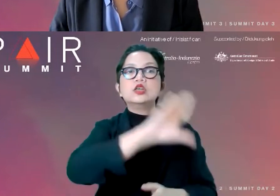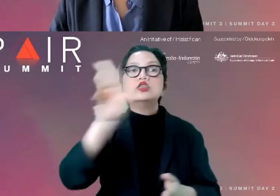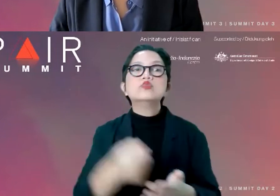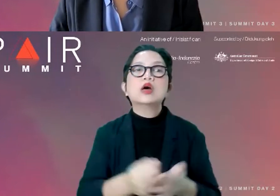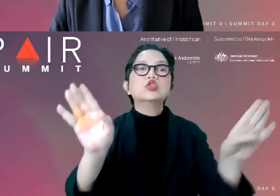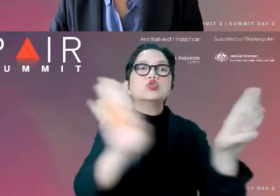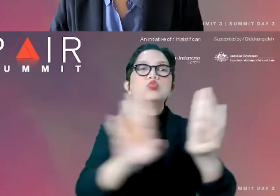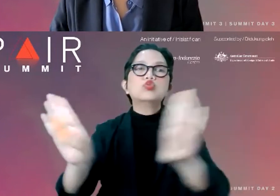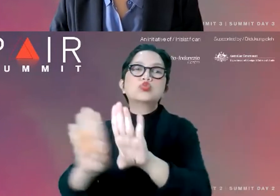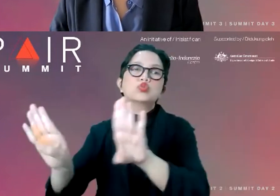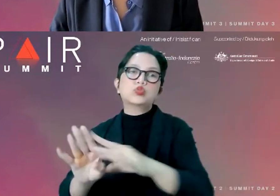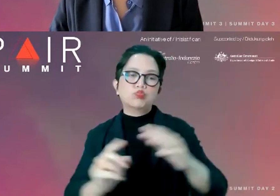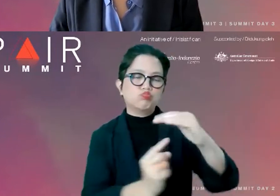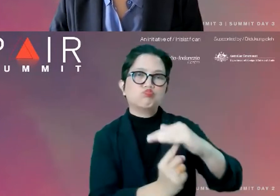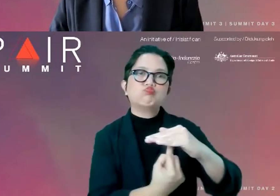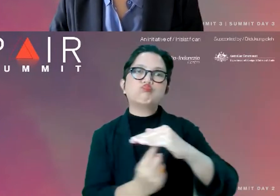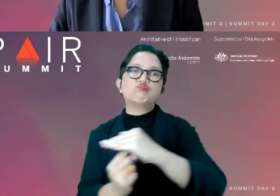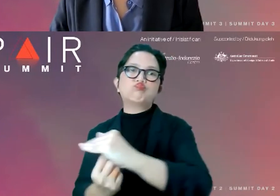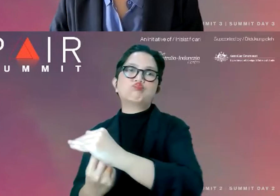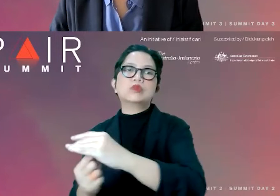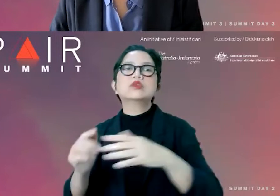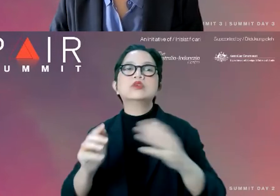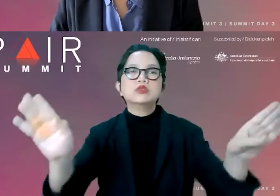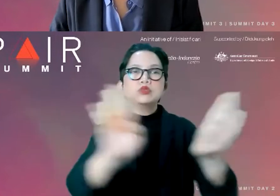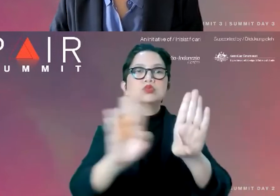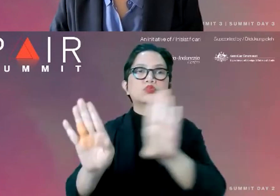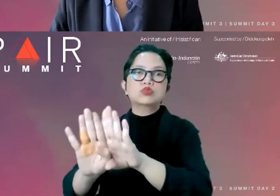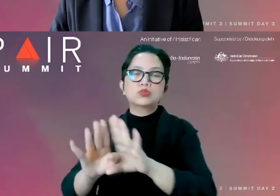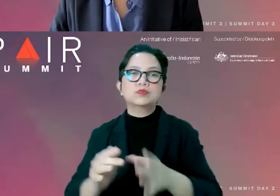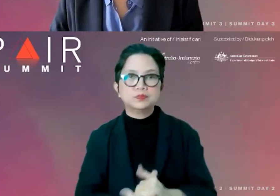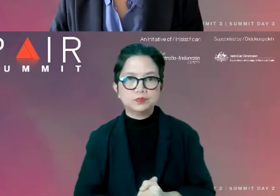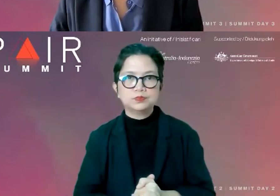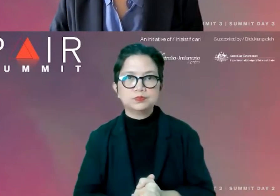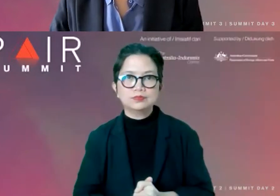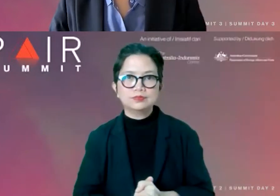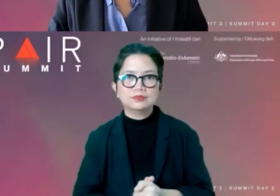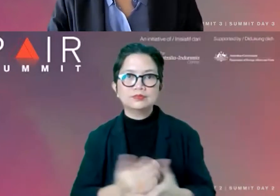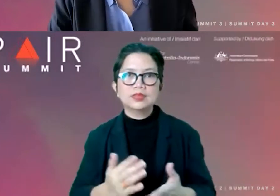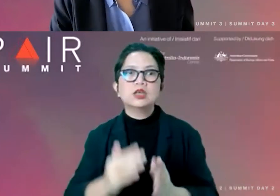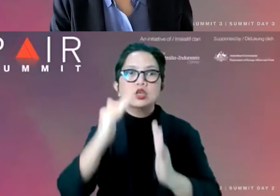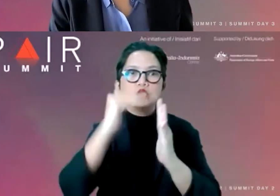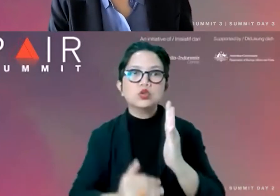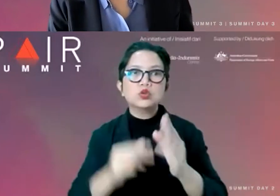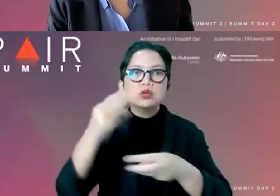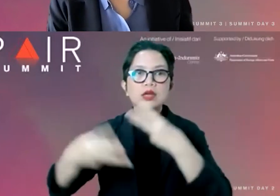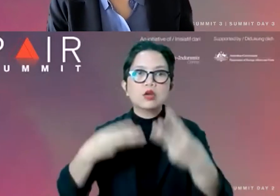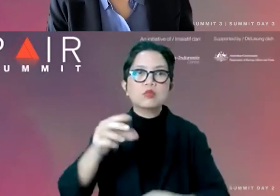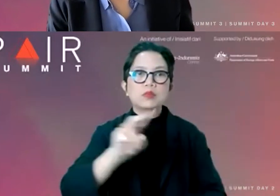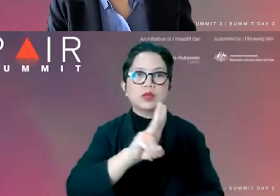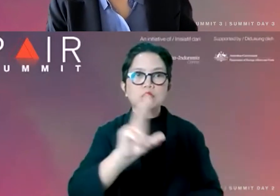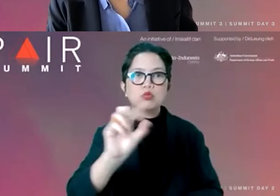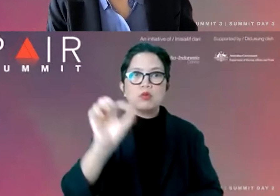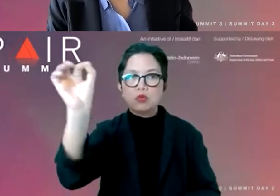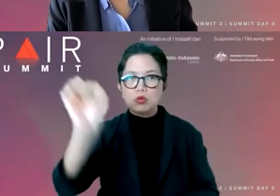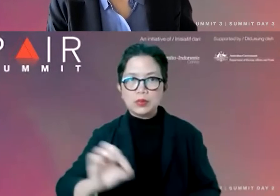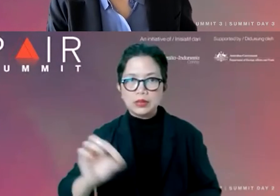And so we get an economic shortfall of 20%, which means compared to not doing anything, we lose essentially 20%